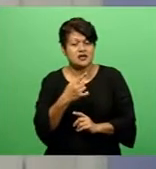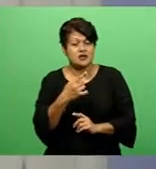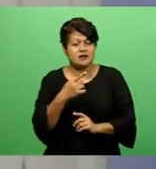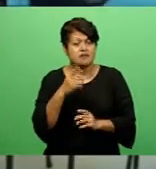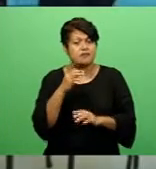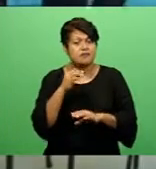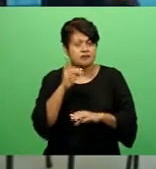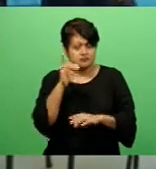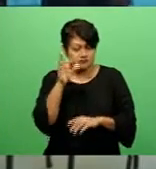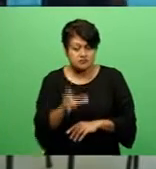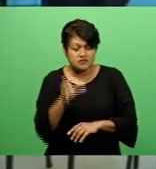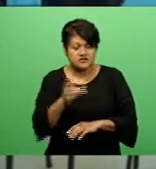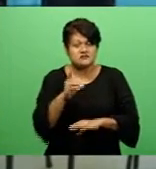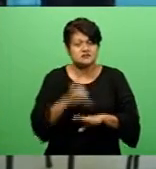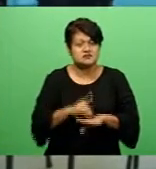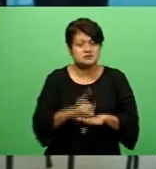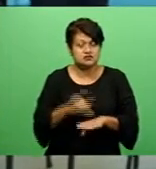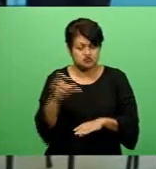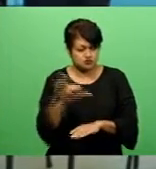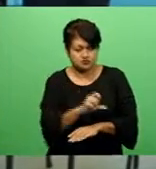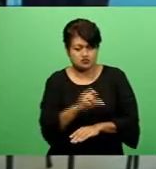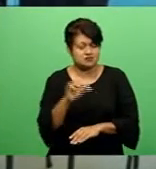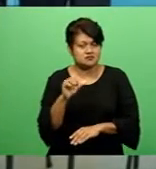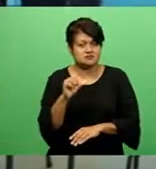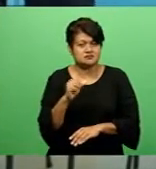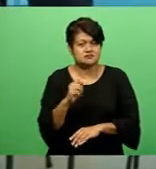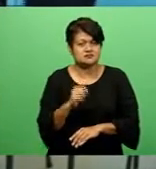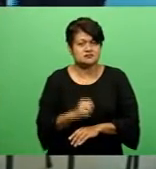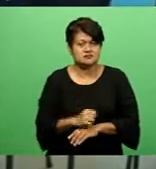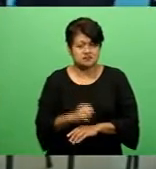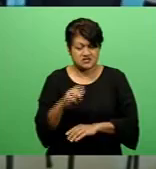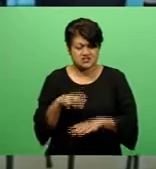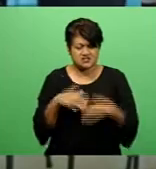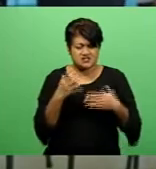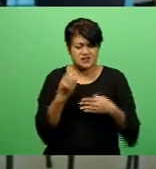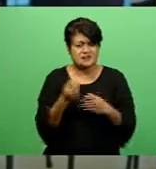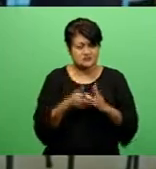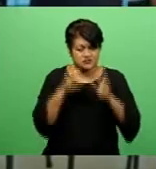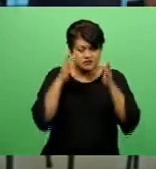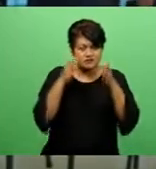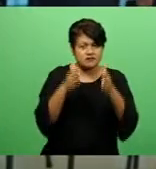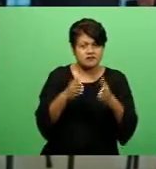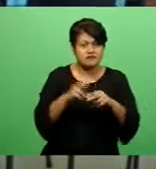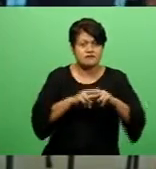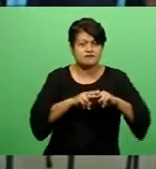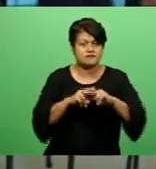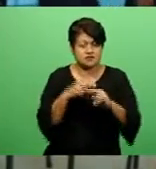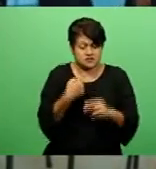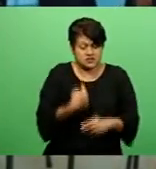recognition. Persons with disabilities, if I would just focus on FIJI itself, we